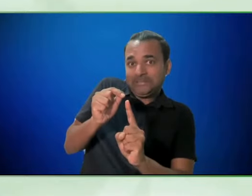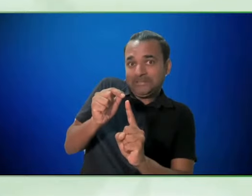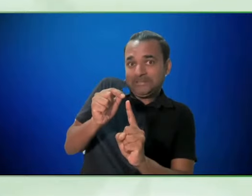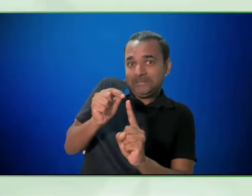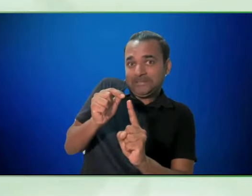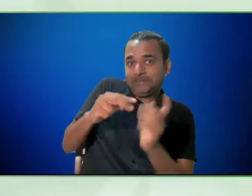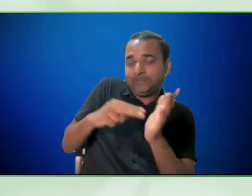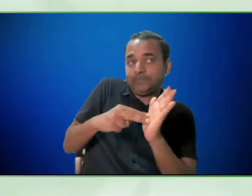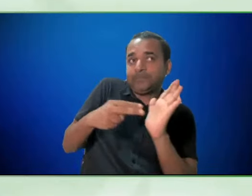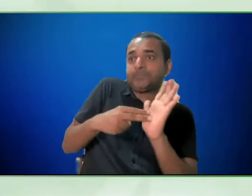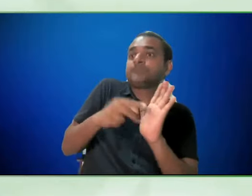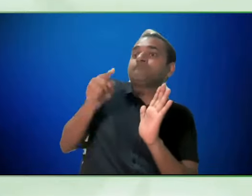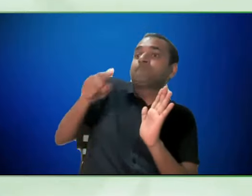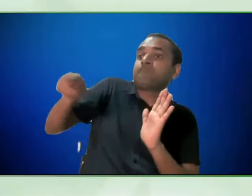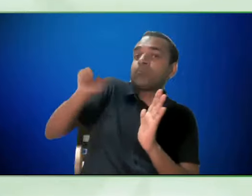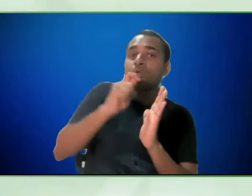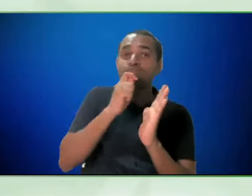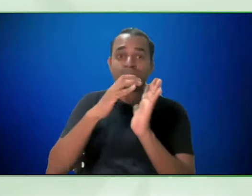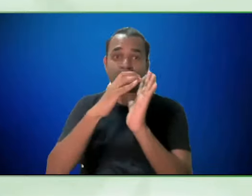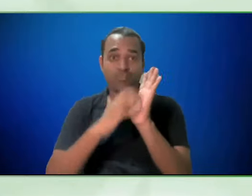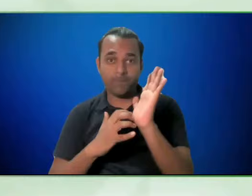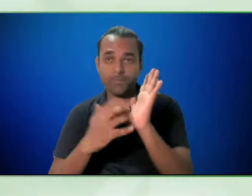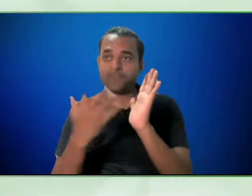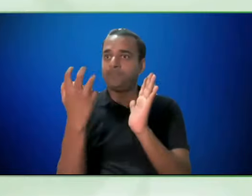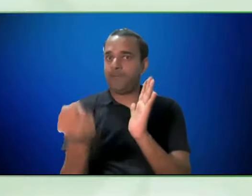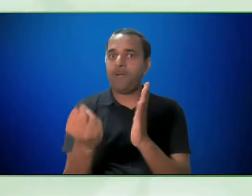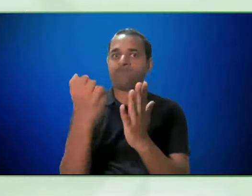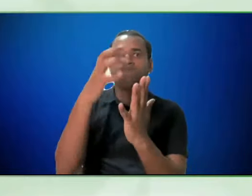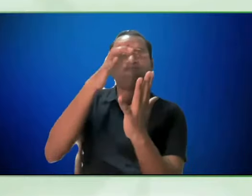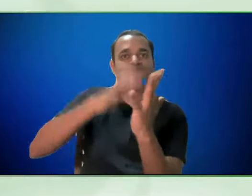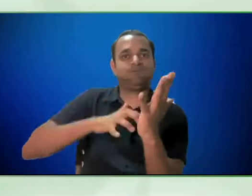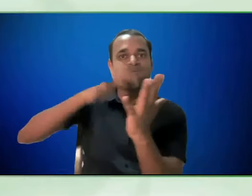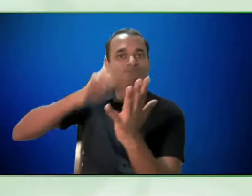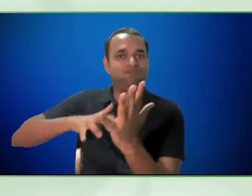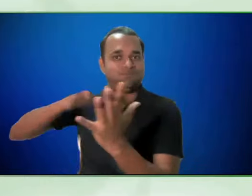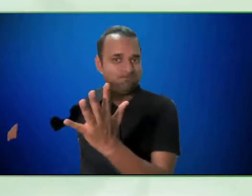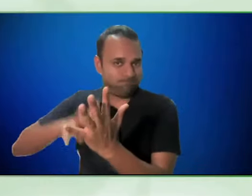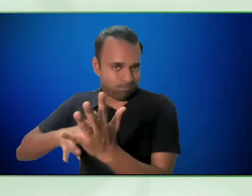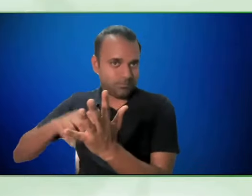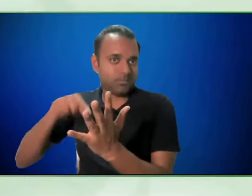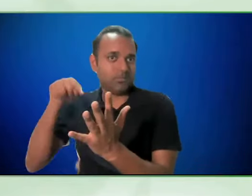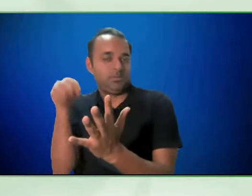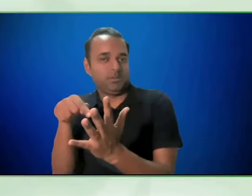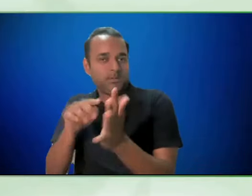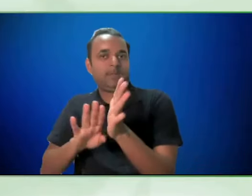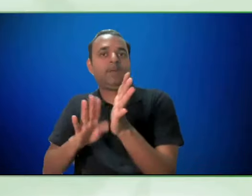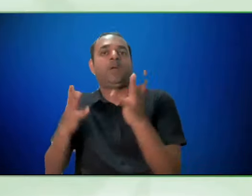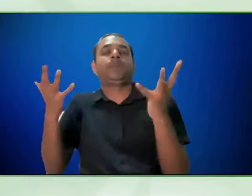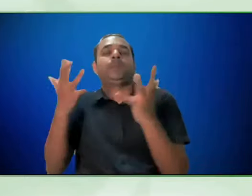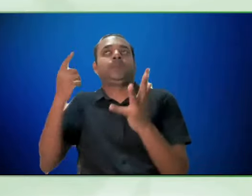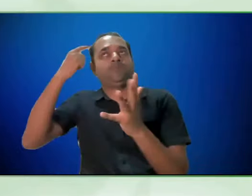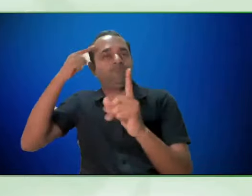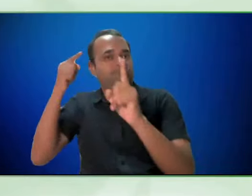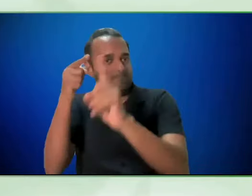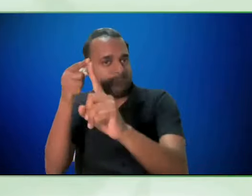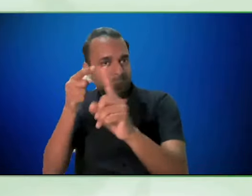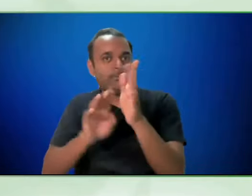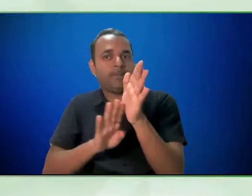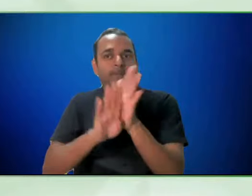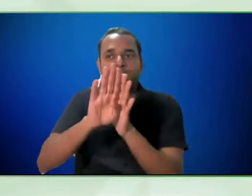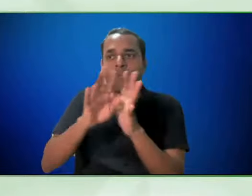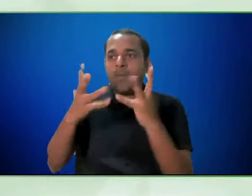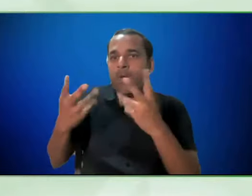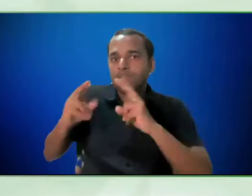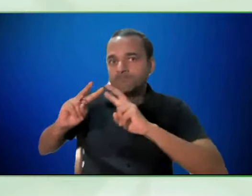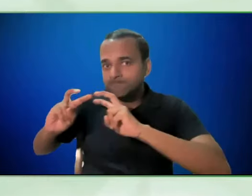a more development of the studies as a ground. So then we are sharing it. The report we have conducted are in Swedish,